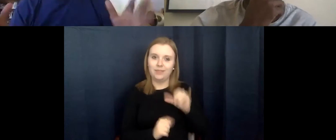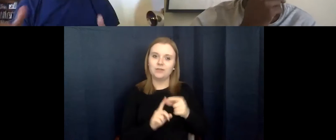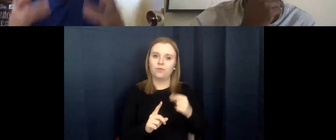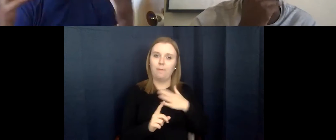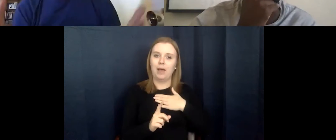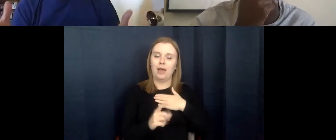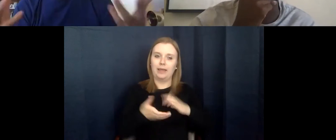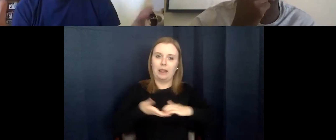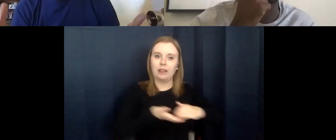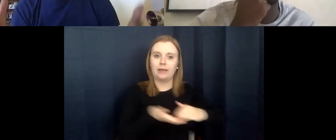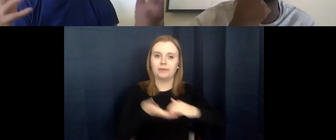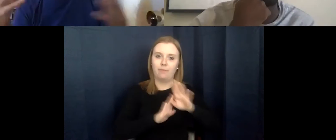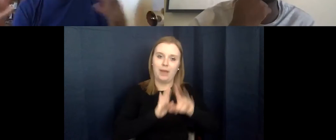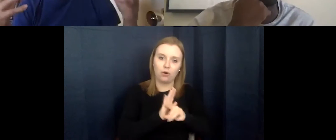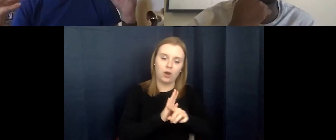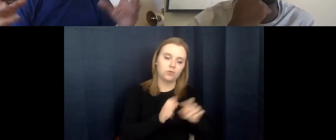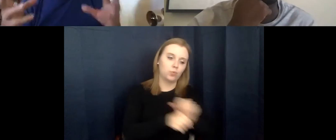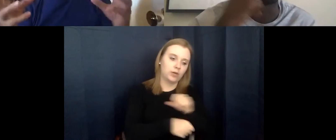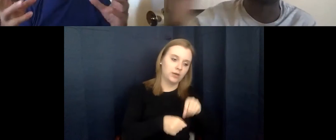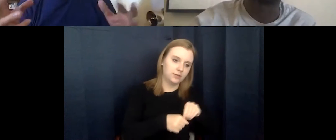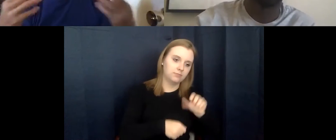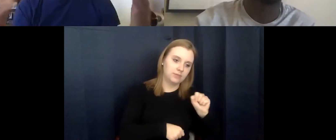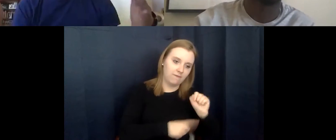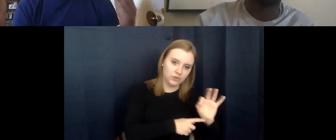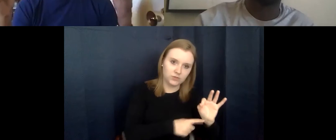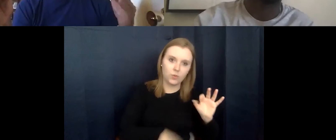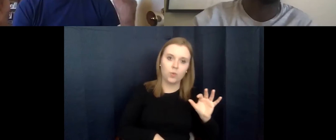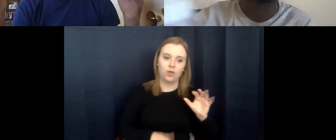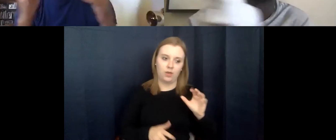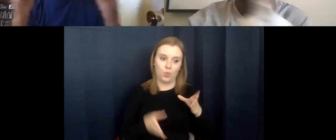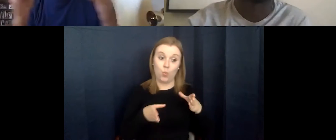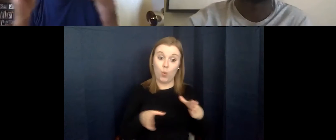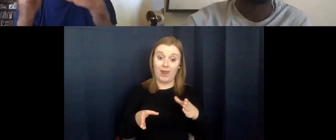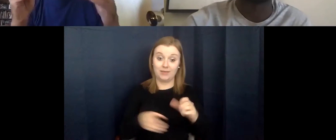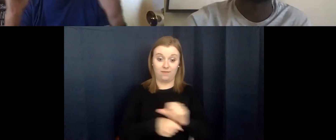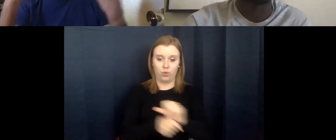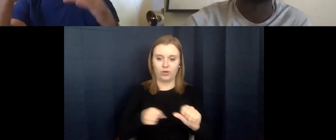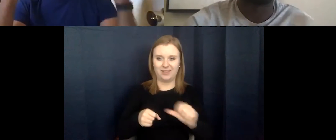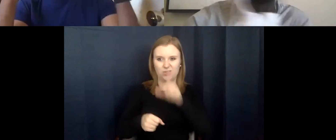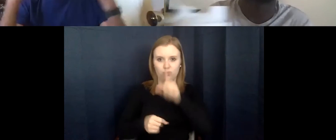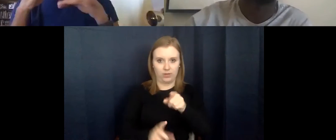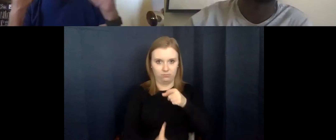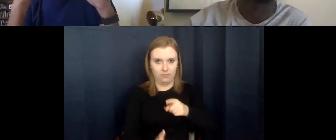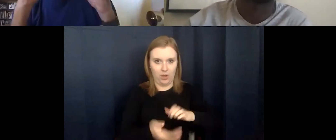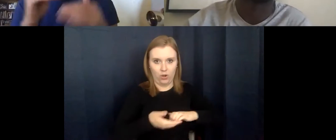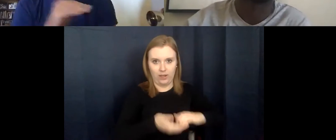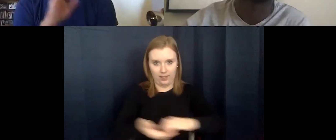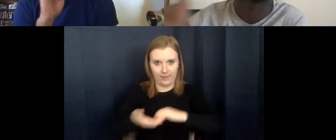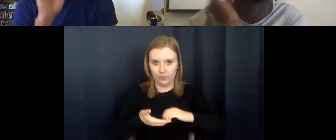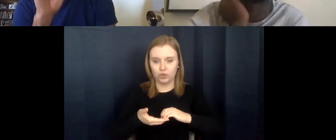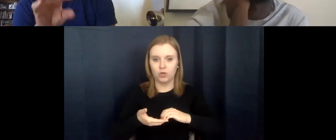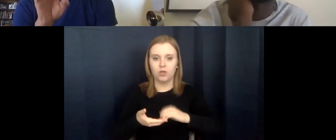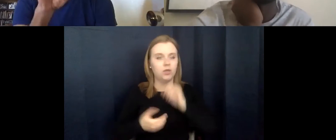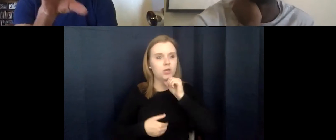background working in San Francisco and ways of working that I think are really about collaboration and not about top